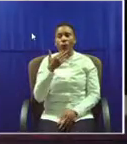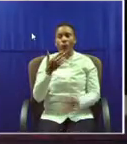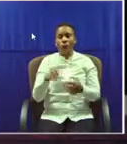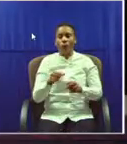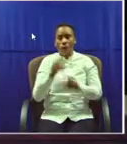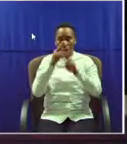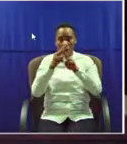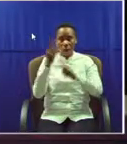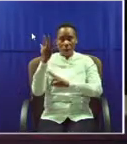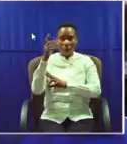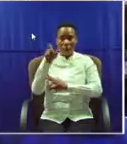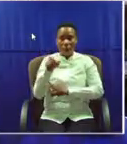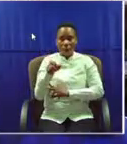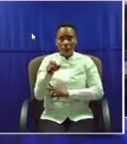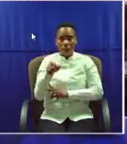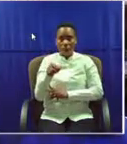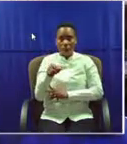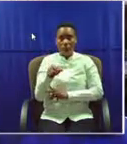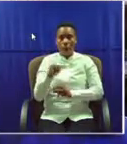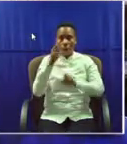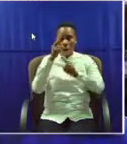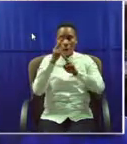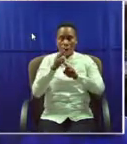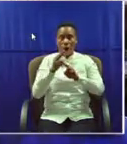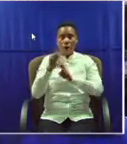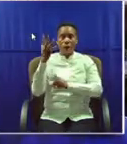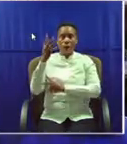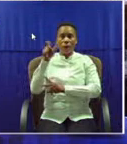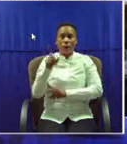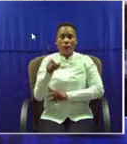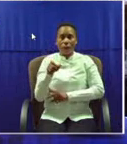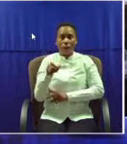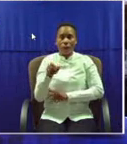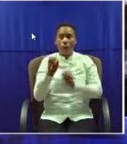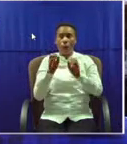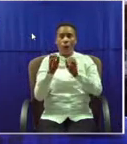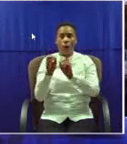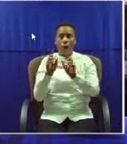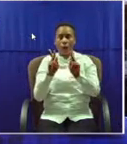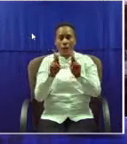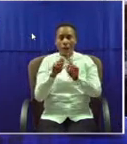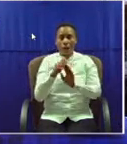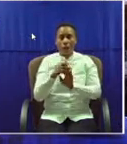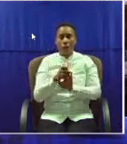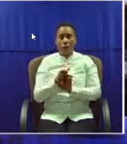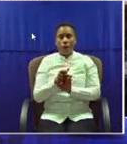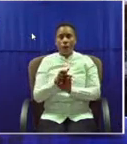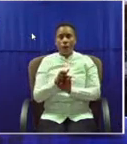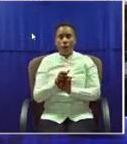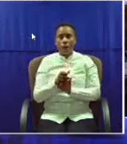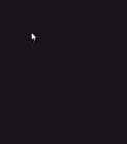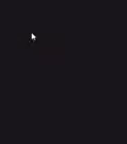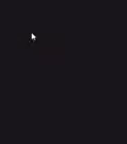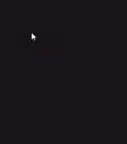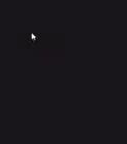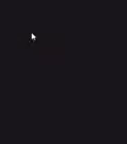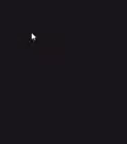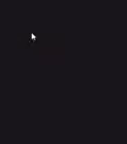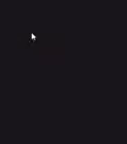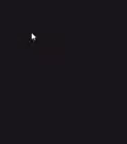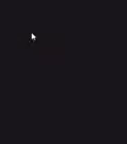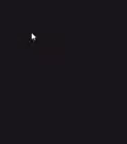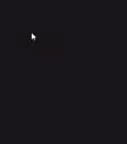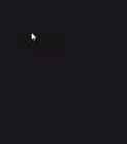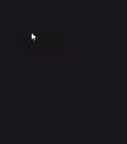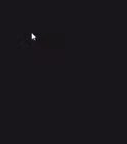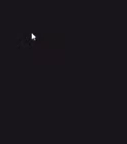speaker. Honorable speaker. Okay. Thank you very much, Honorable Marek. But speaker, this is